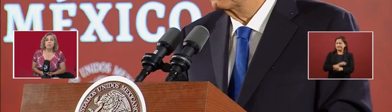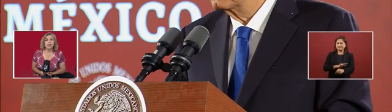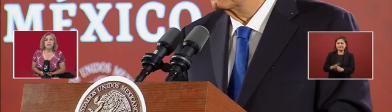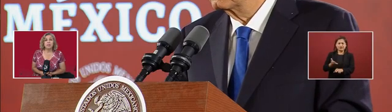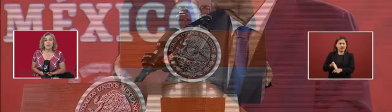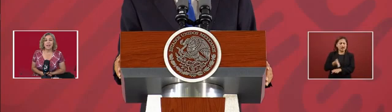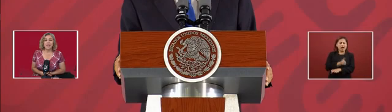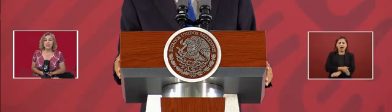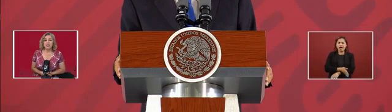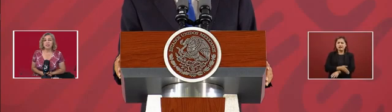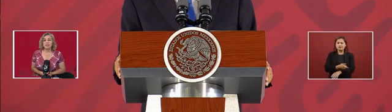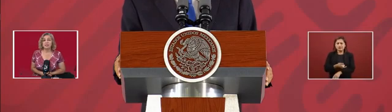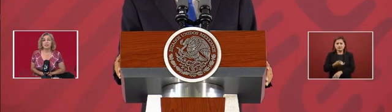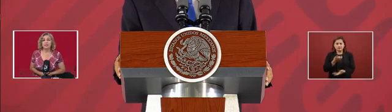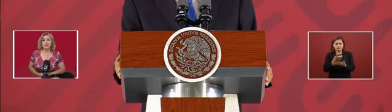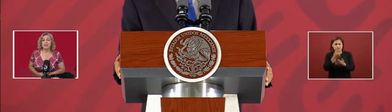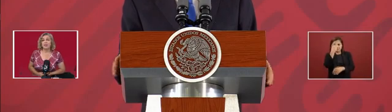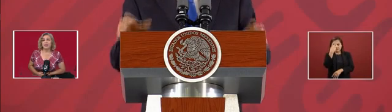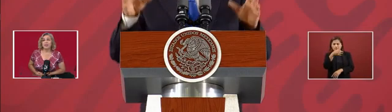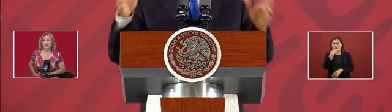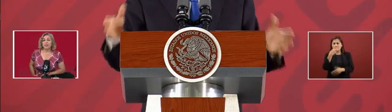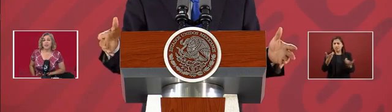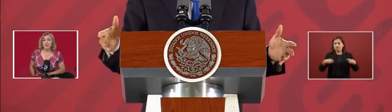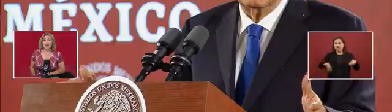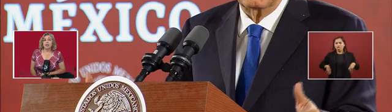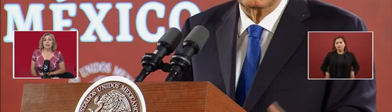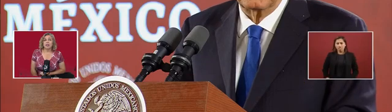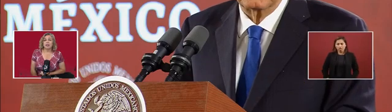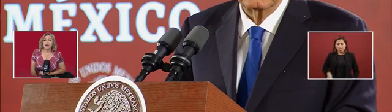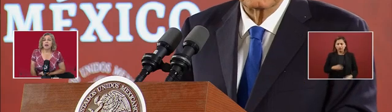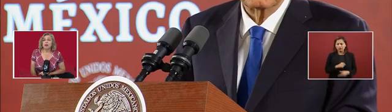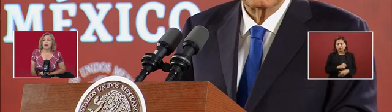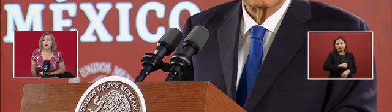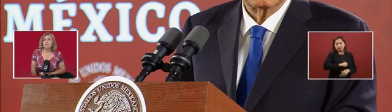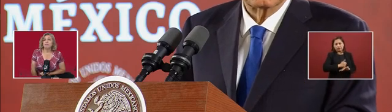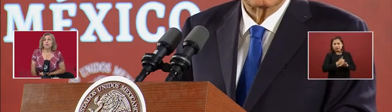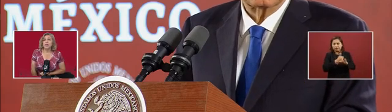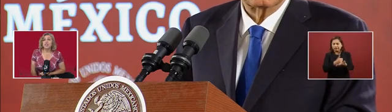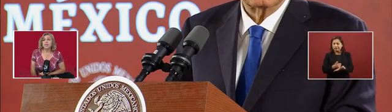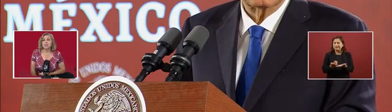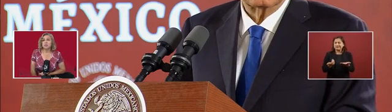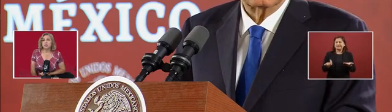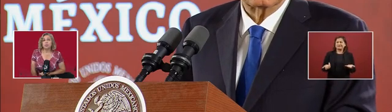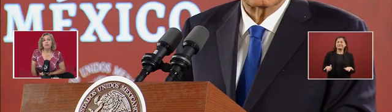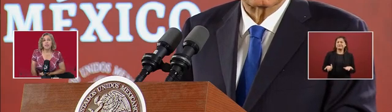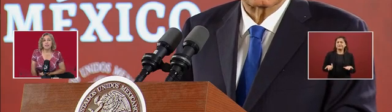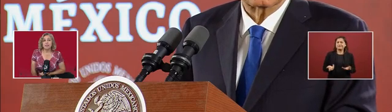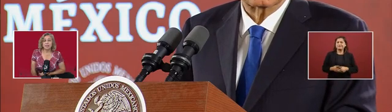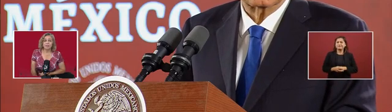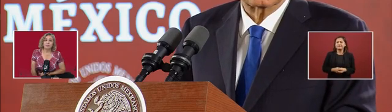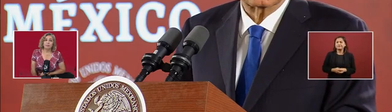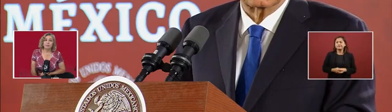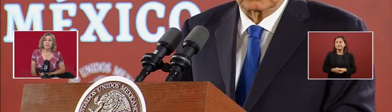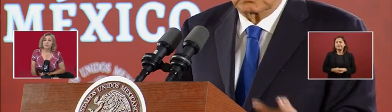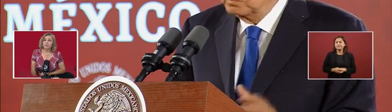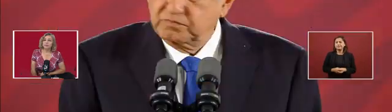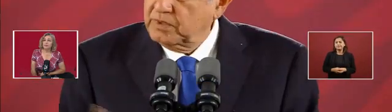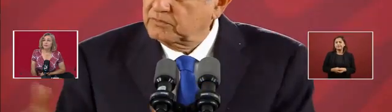need posibilidad or have a possibility of counting with the majority a los legisladores of